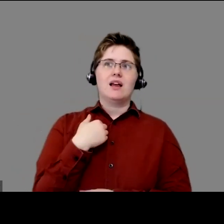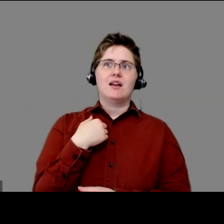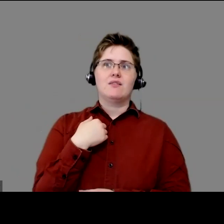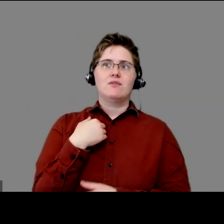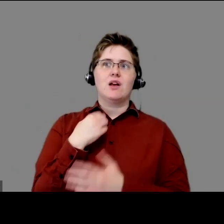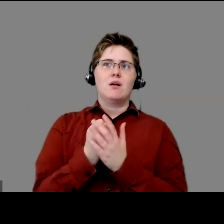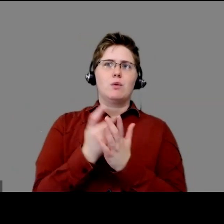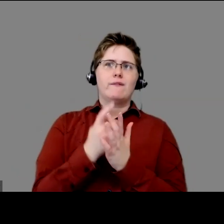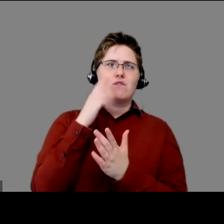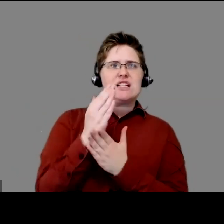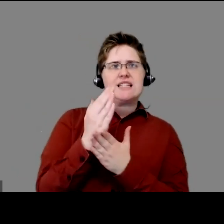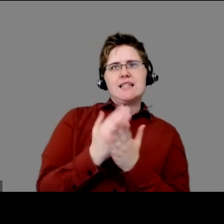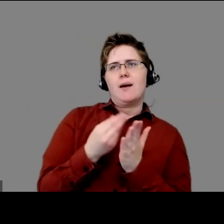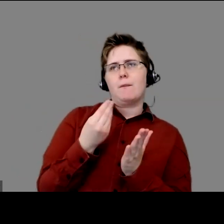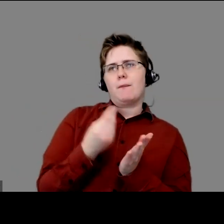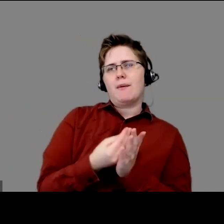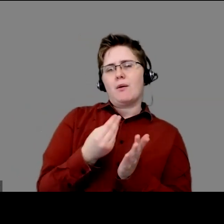do some wage loss